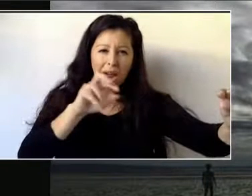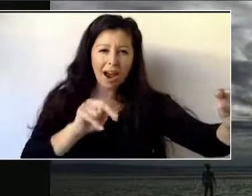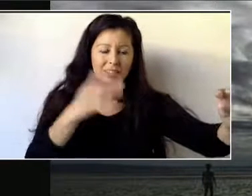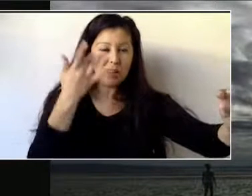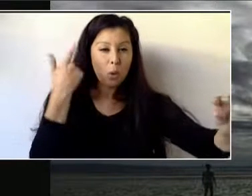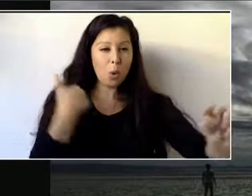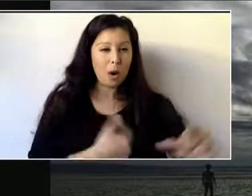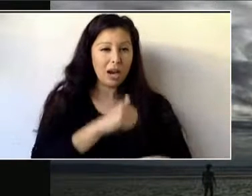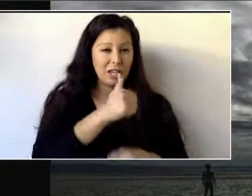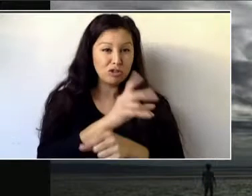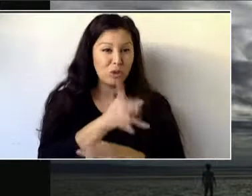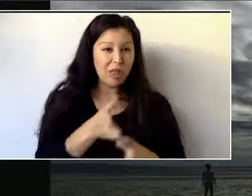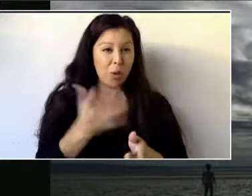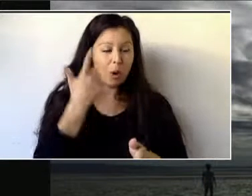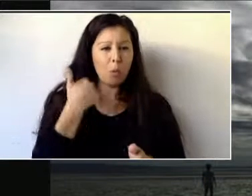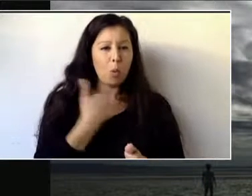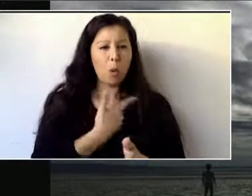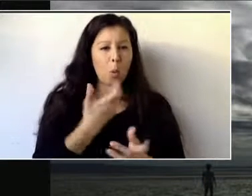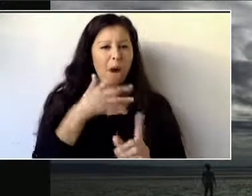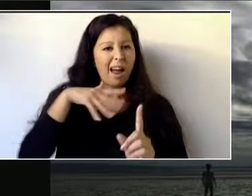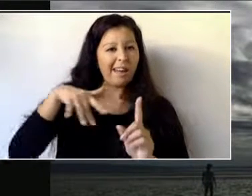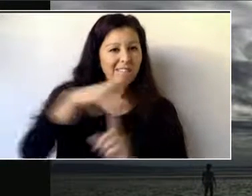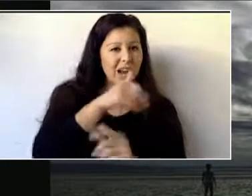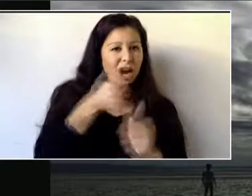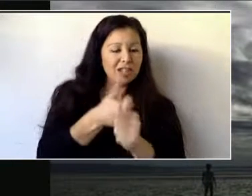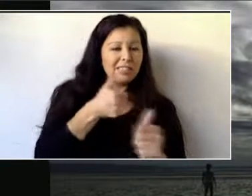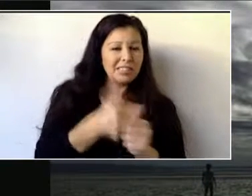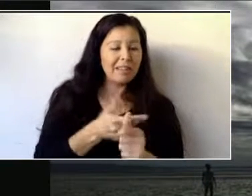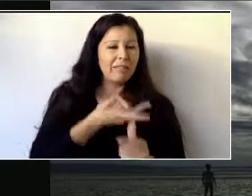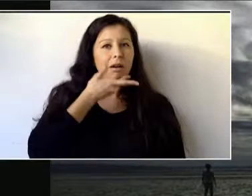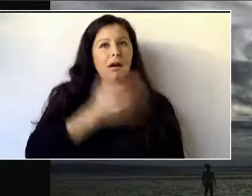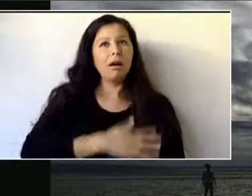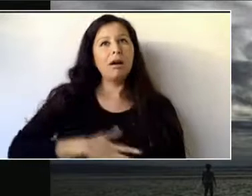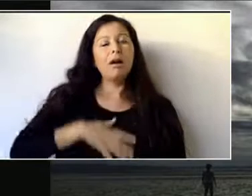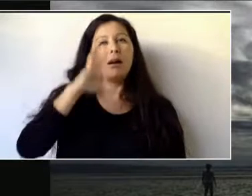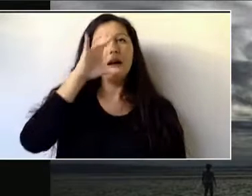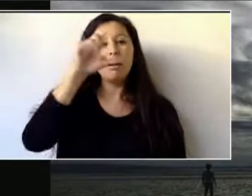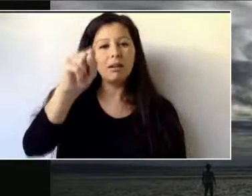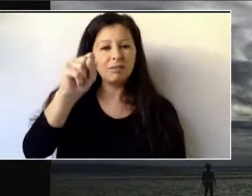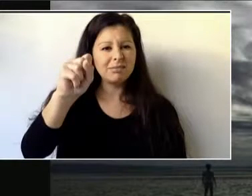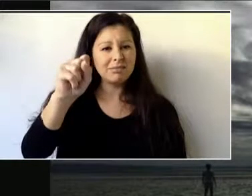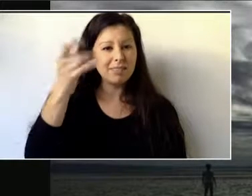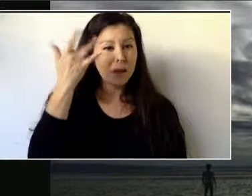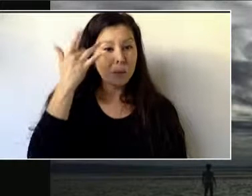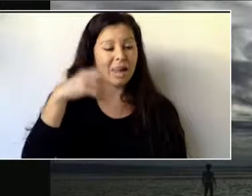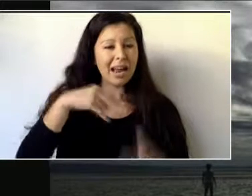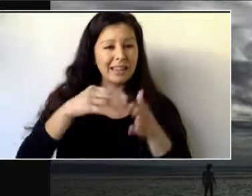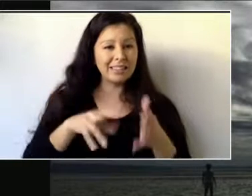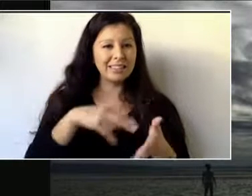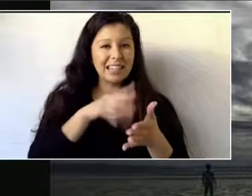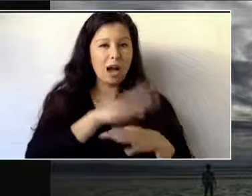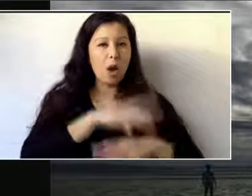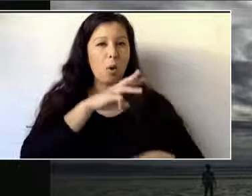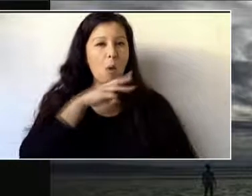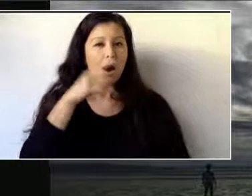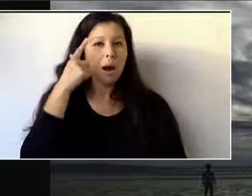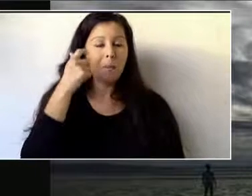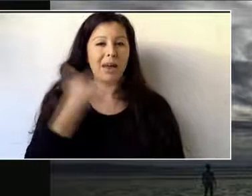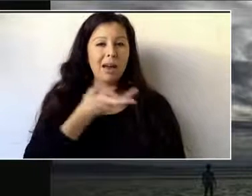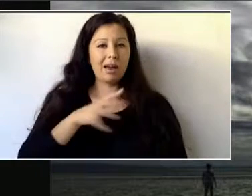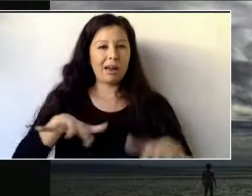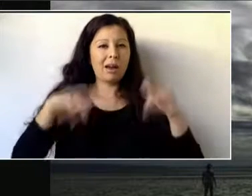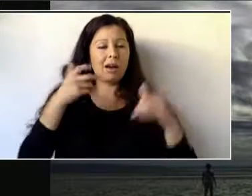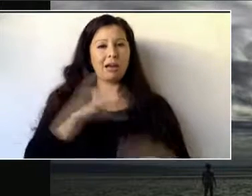reason why we want to do that, because we want the environment to be a rewarding experience. So because of this, because the dancers are dancing in water, because the viewer